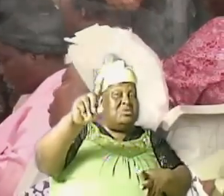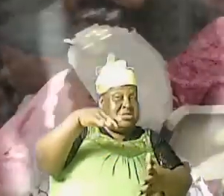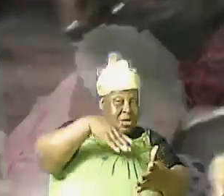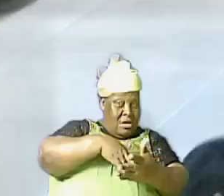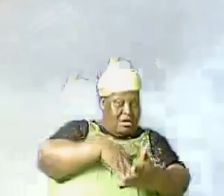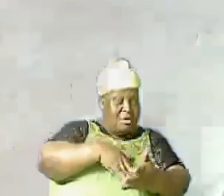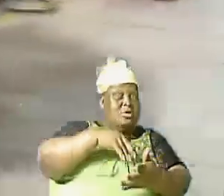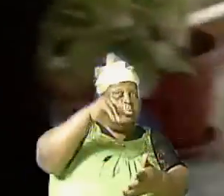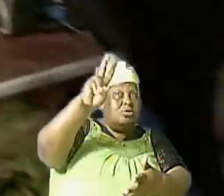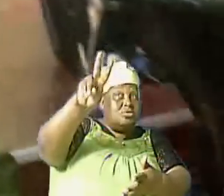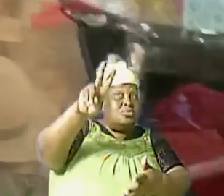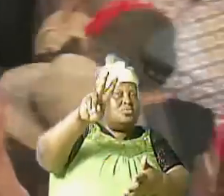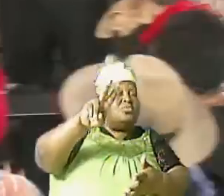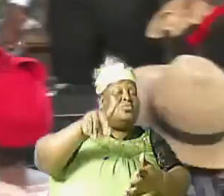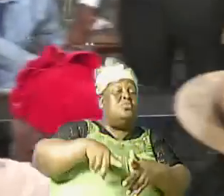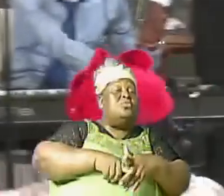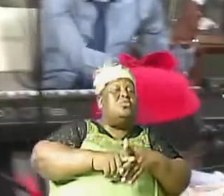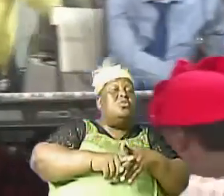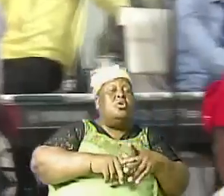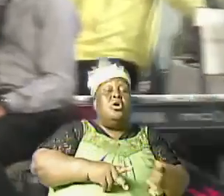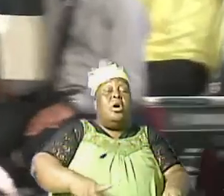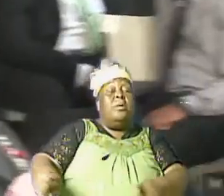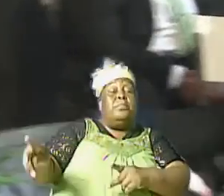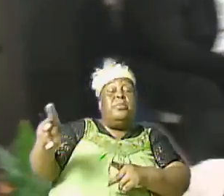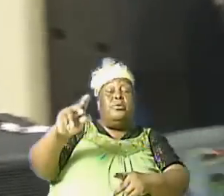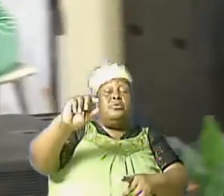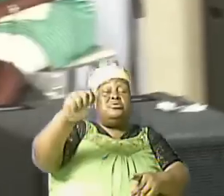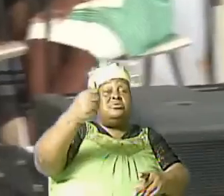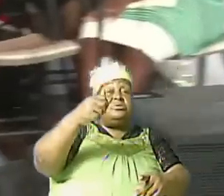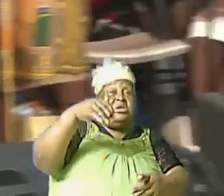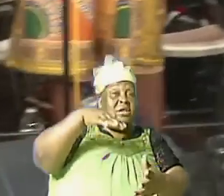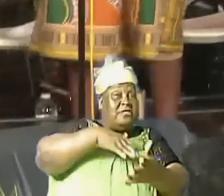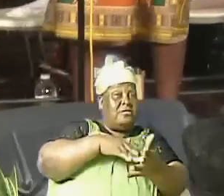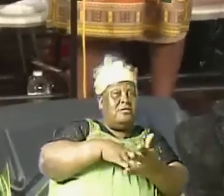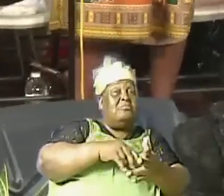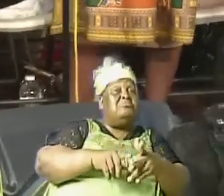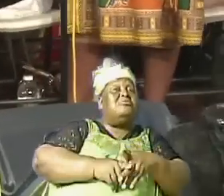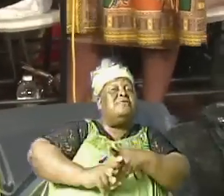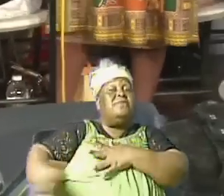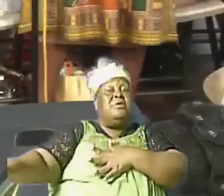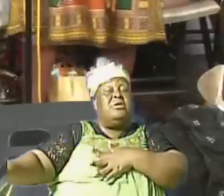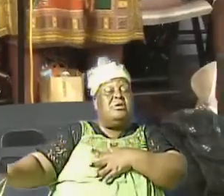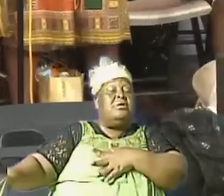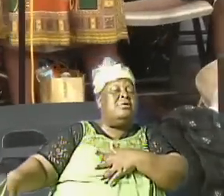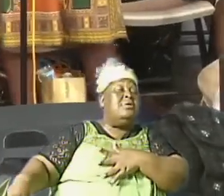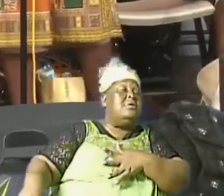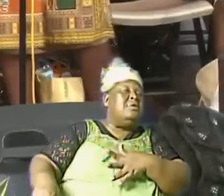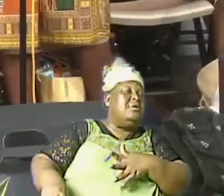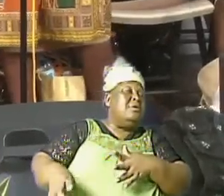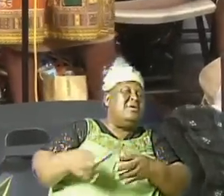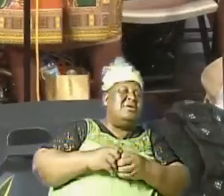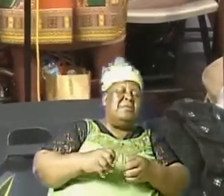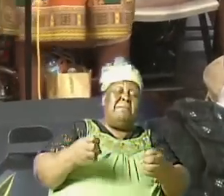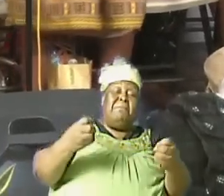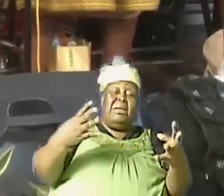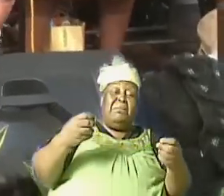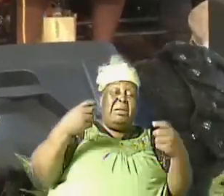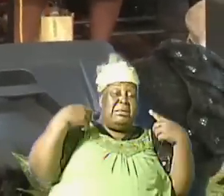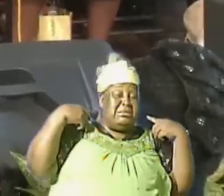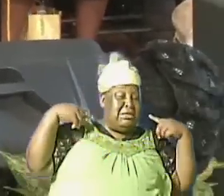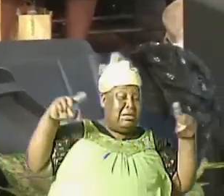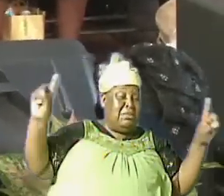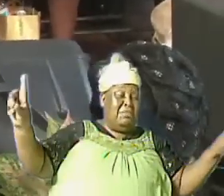1,000, but two shall put 10,000 to flight. There are some